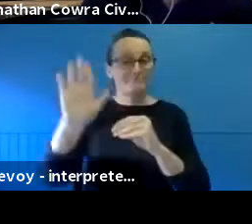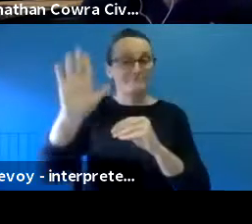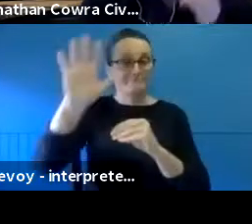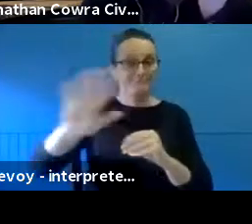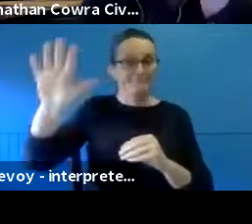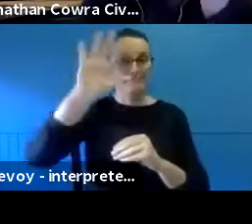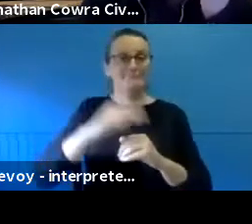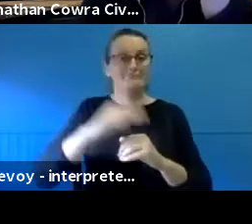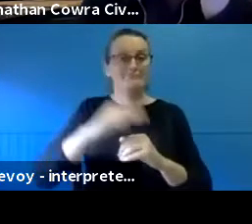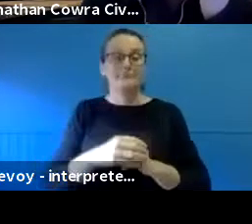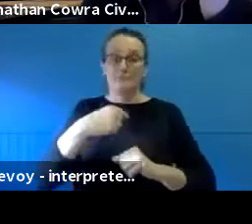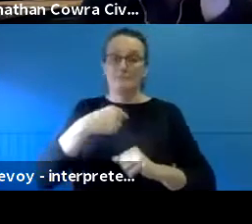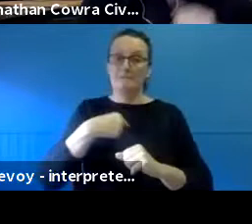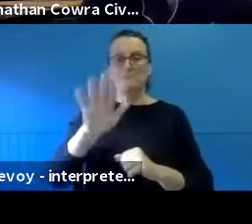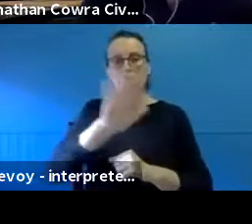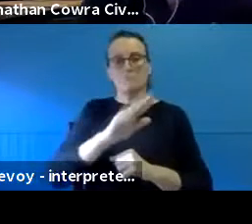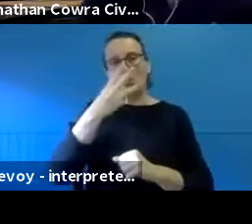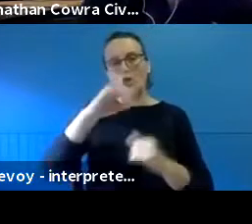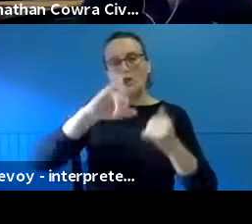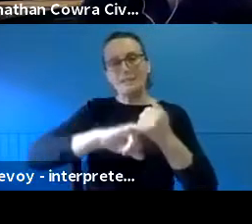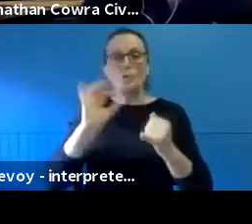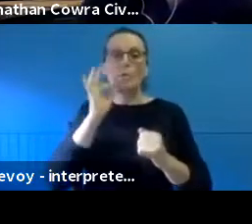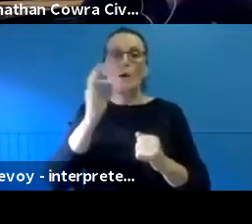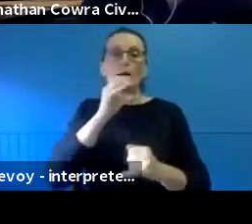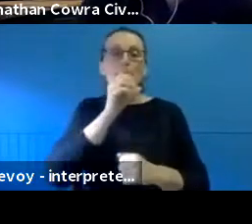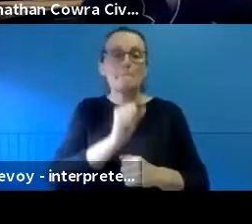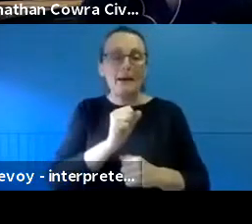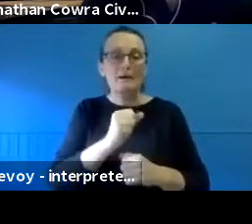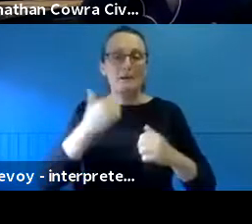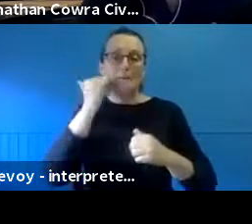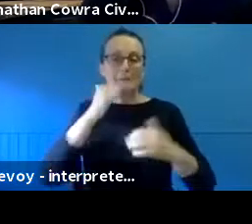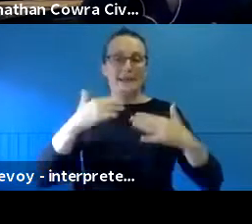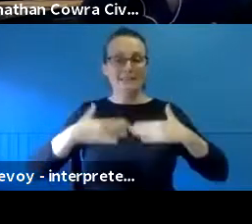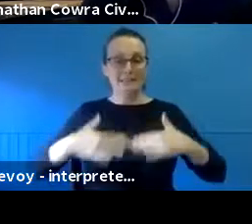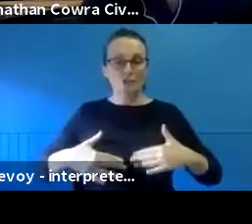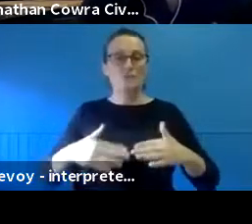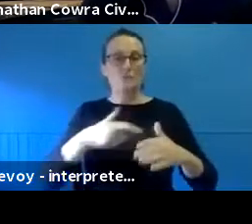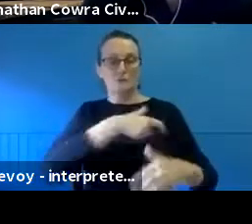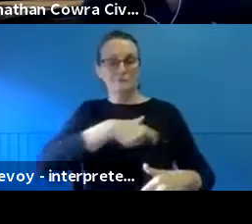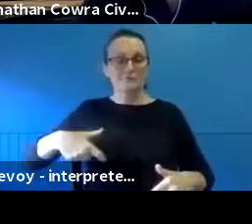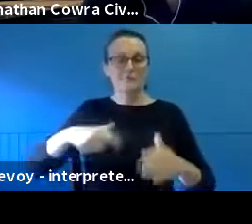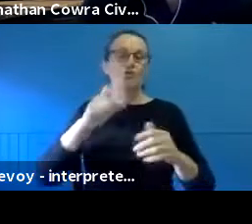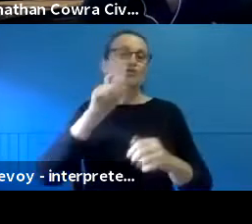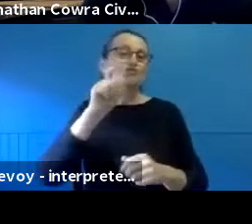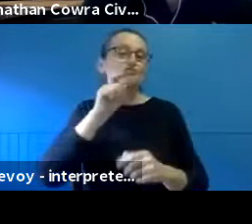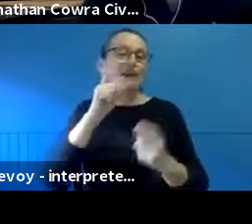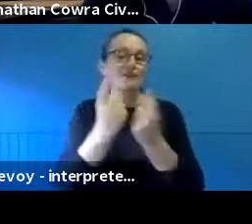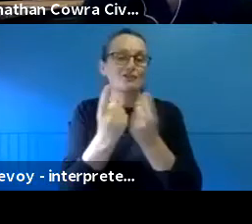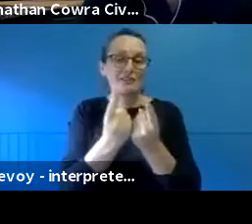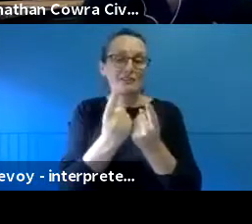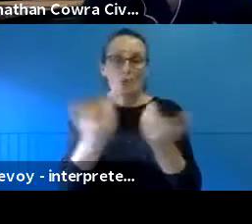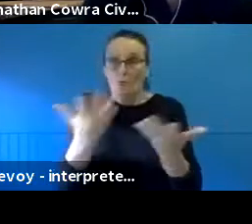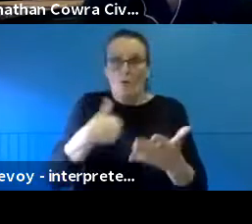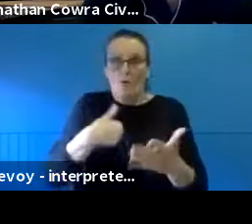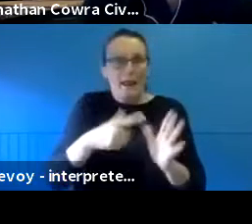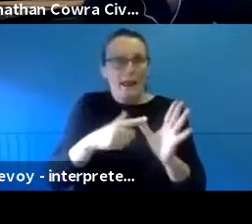a mid-30s Caucasian male wearing a black t-shirt with the Stranger Things logo on it in my living room with